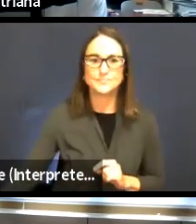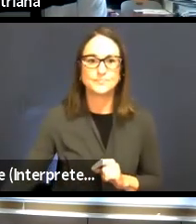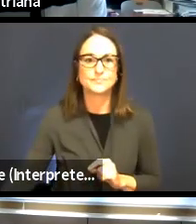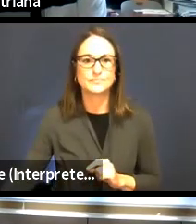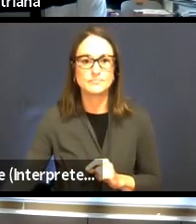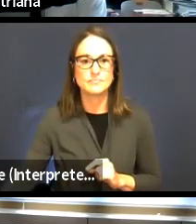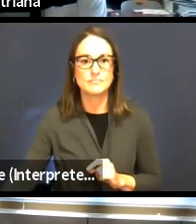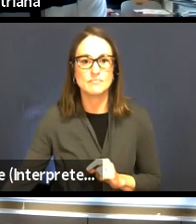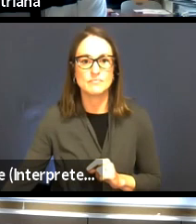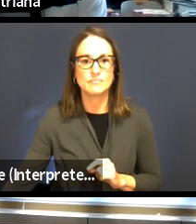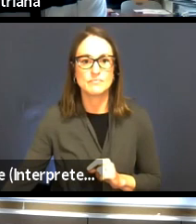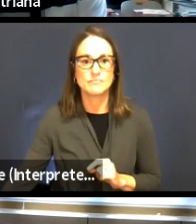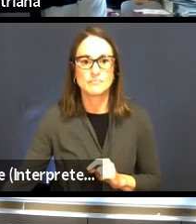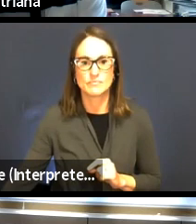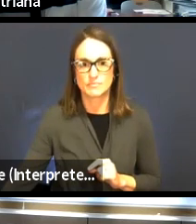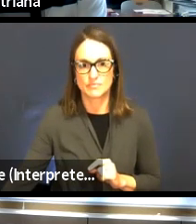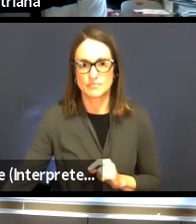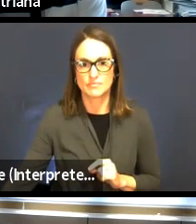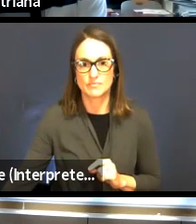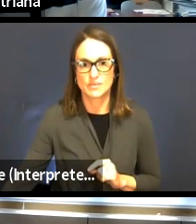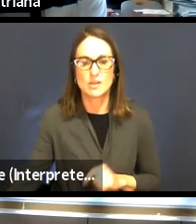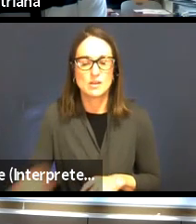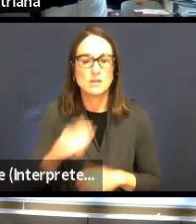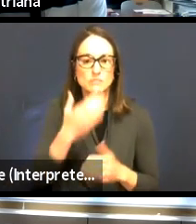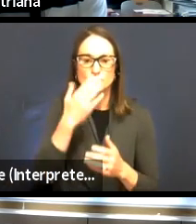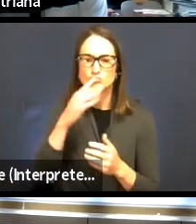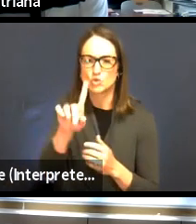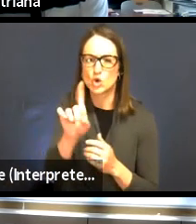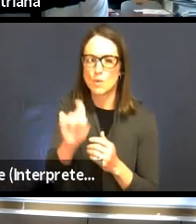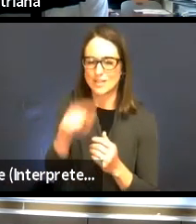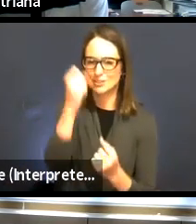your question makes a very good sense. Good.